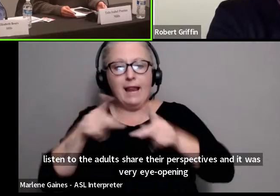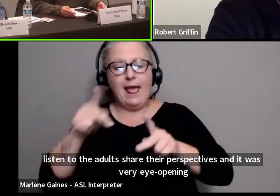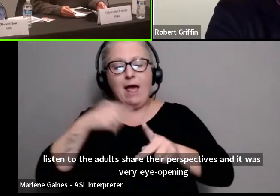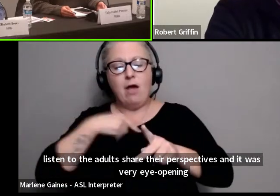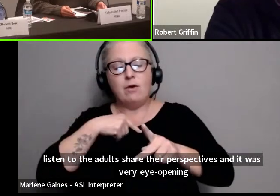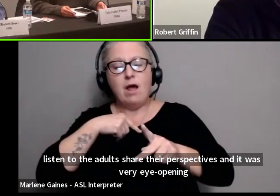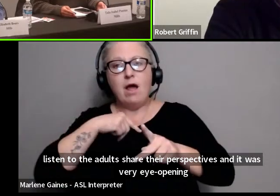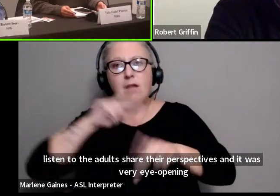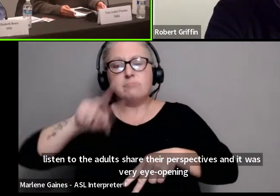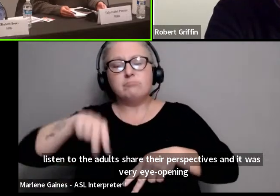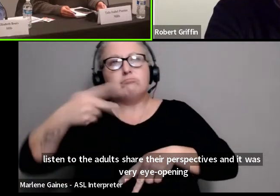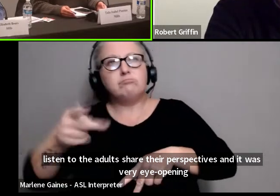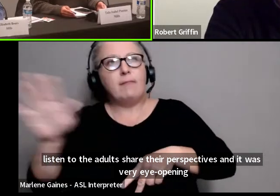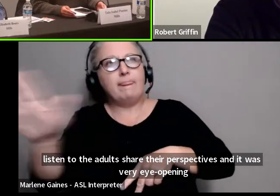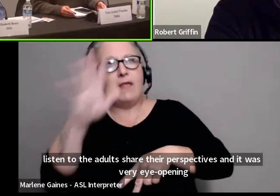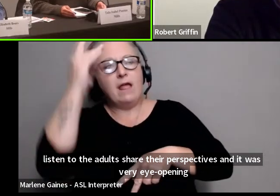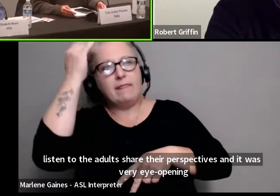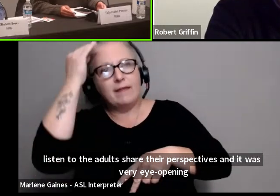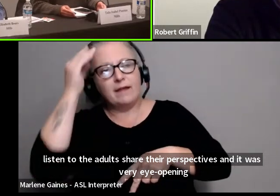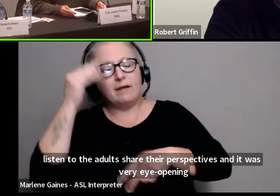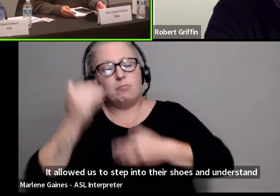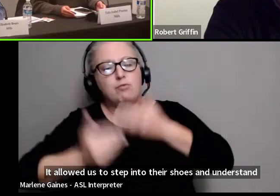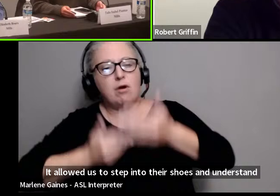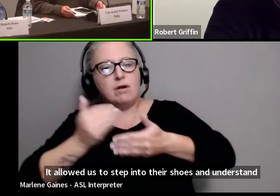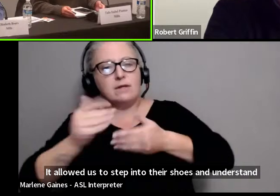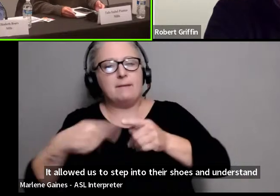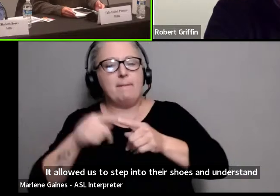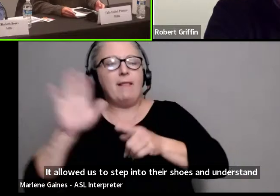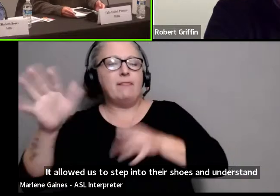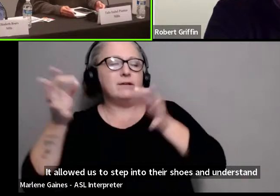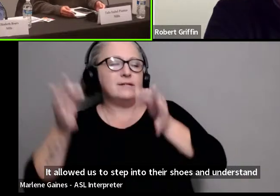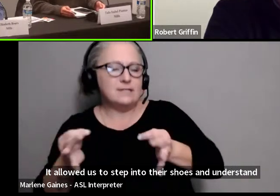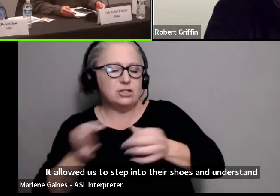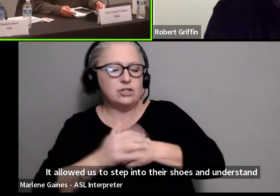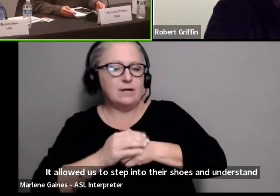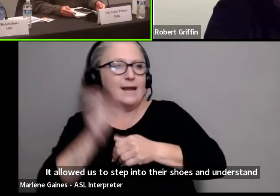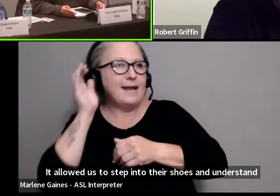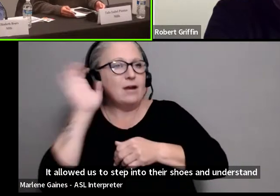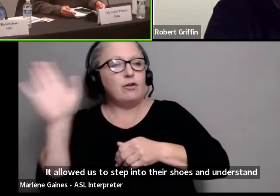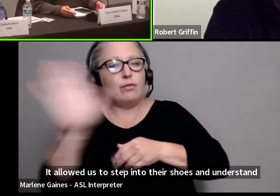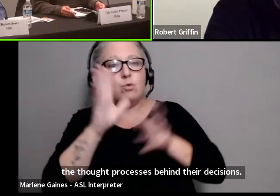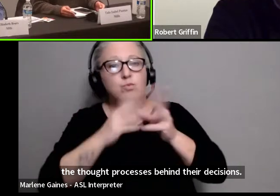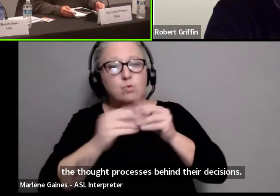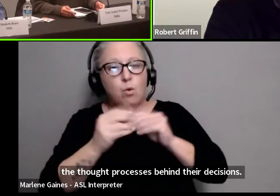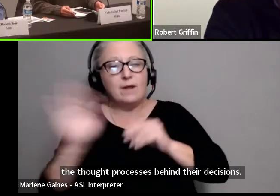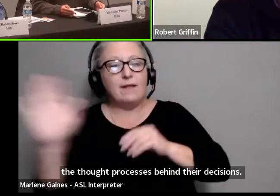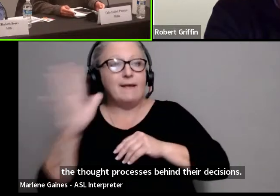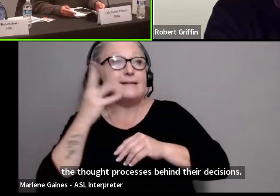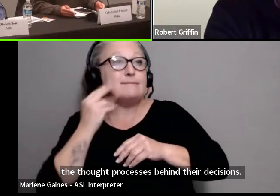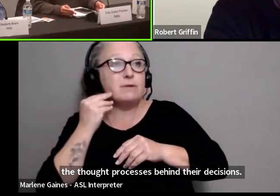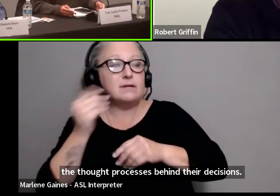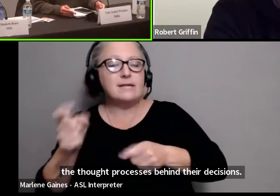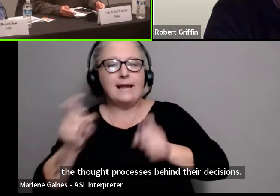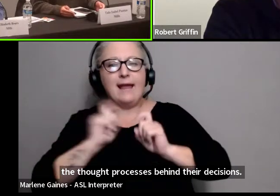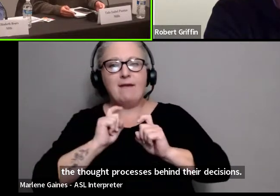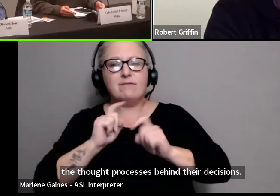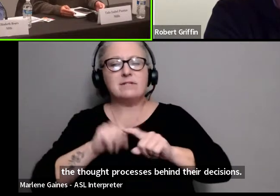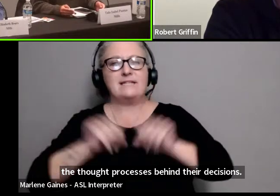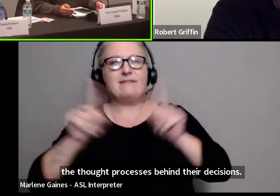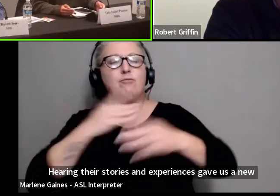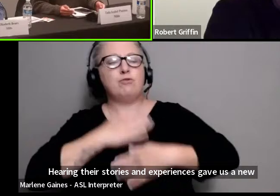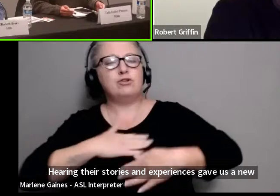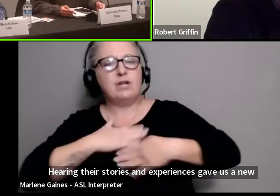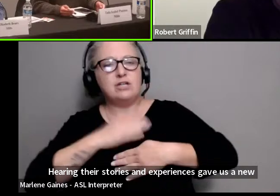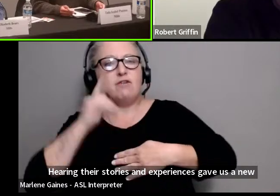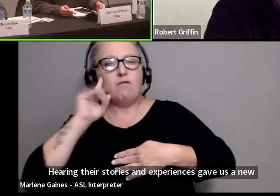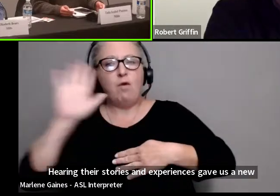their shoes and understand the thought processes behind their decisions. Hearing their stories and experiences gave us a new appreciation for